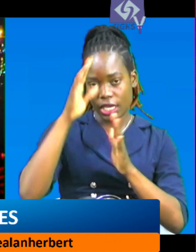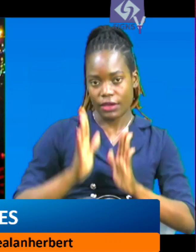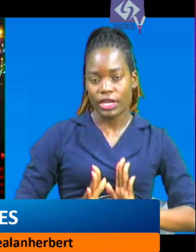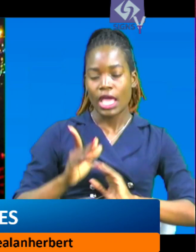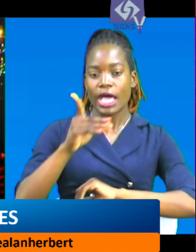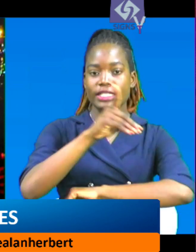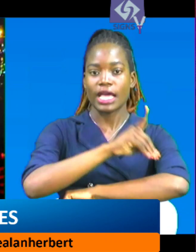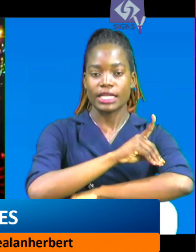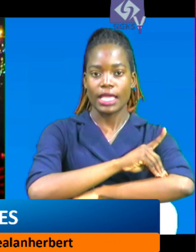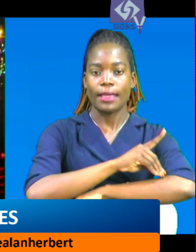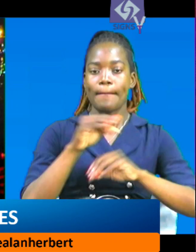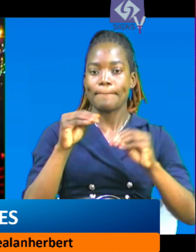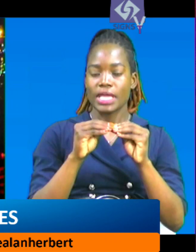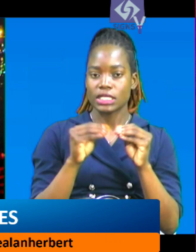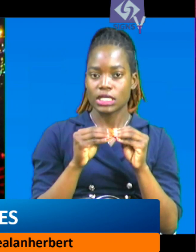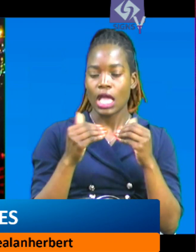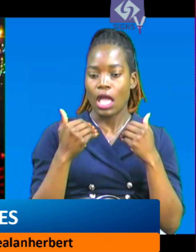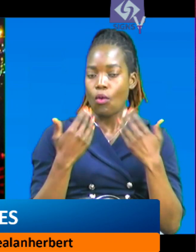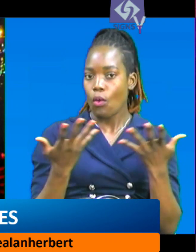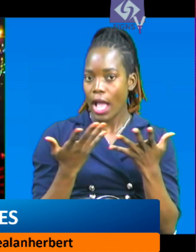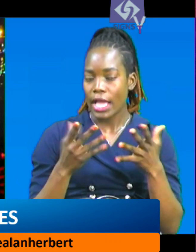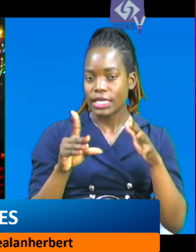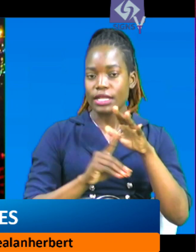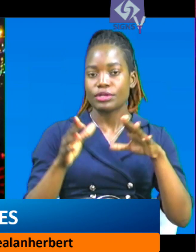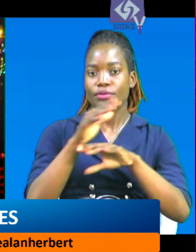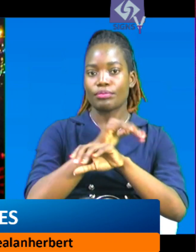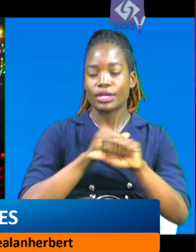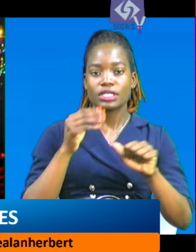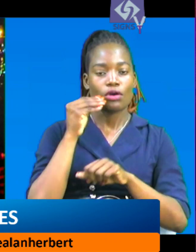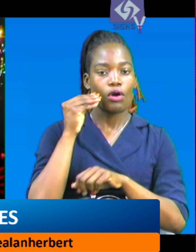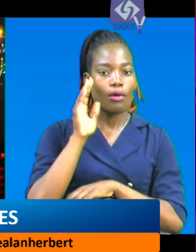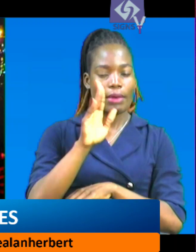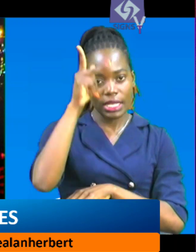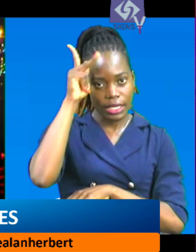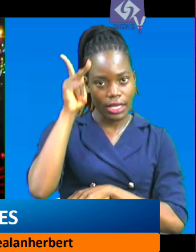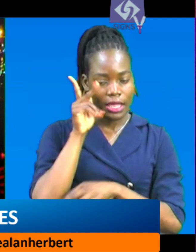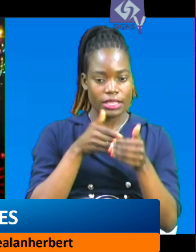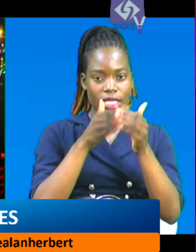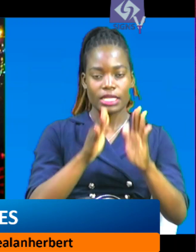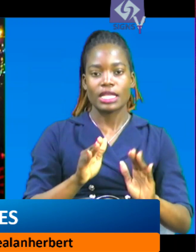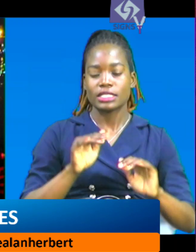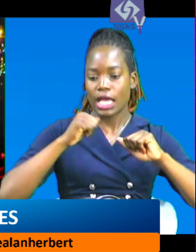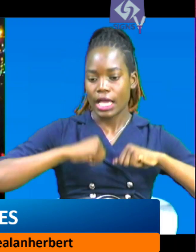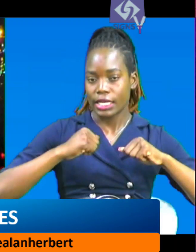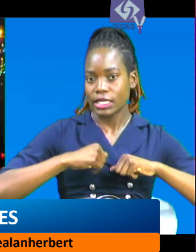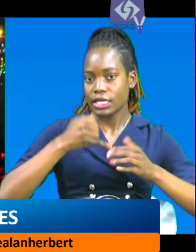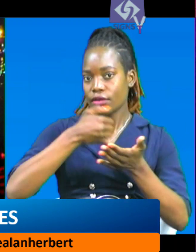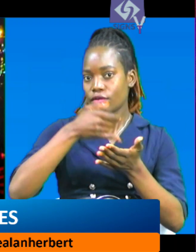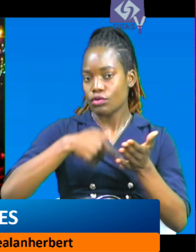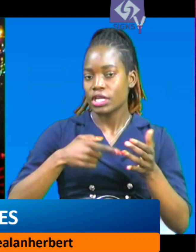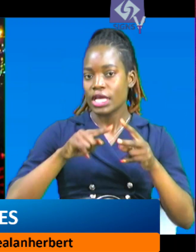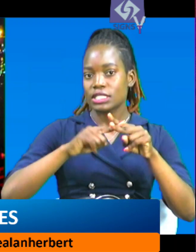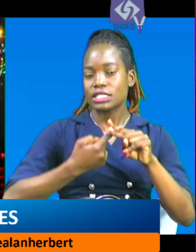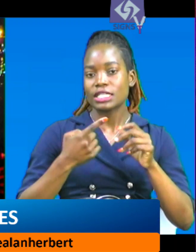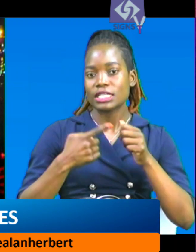a day-long meeting held at the Deputy President's official residence in Karen, the leaders reached an agreement which includes the